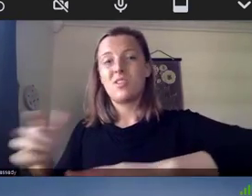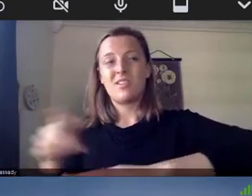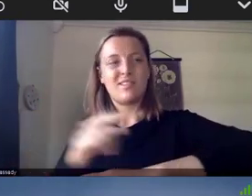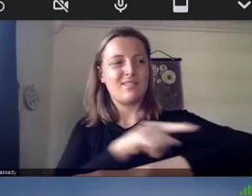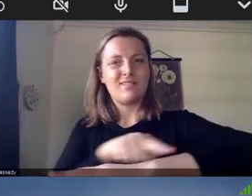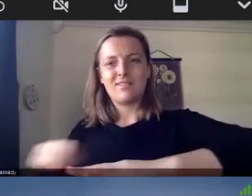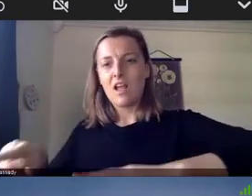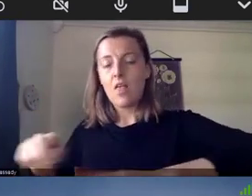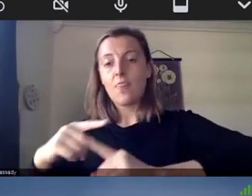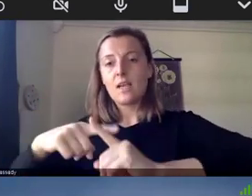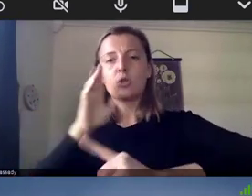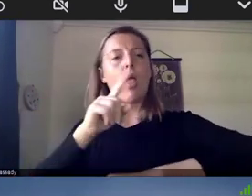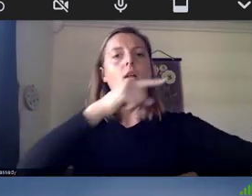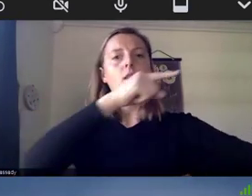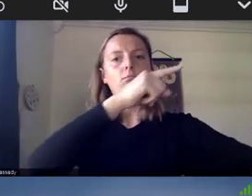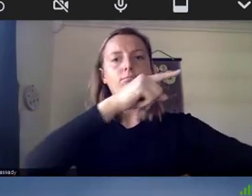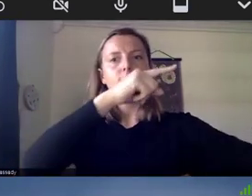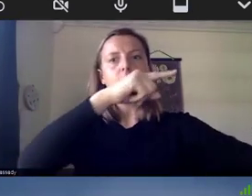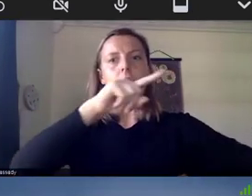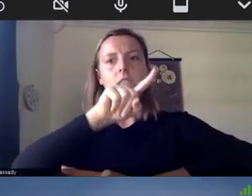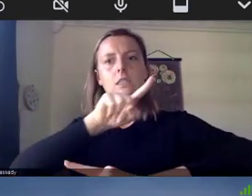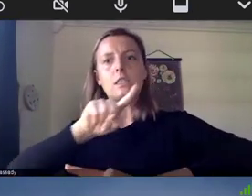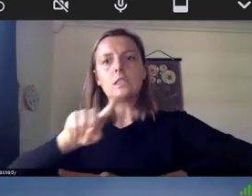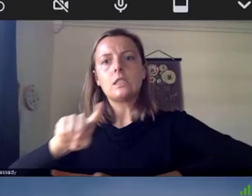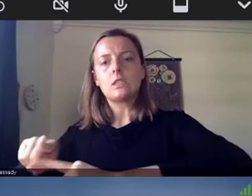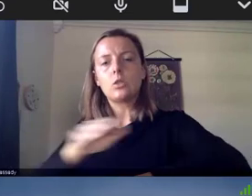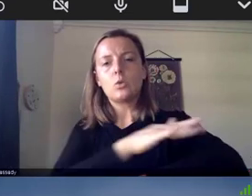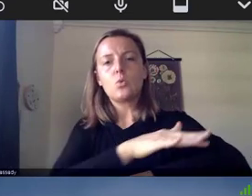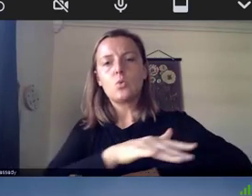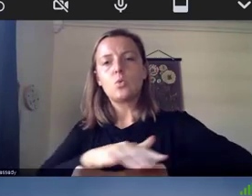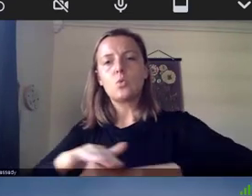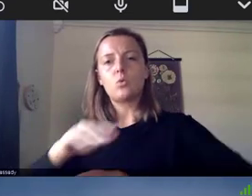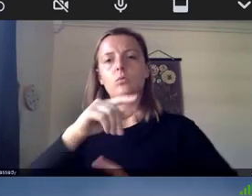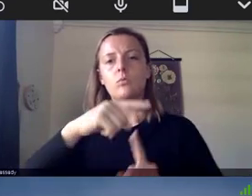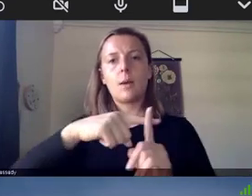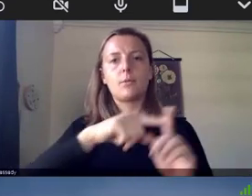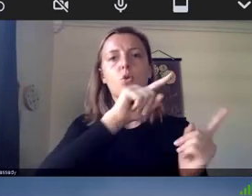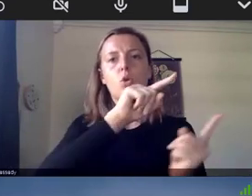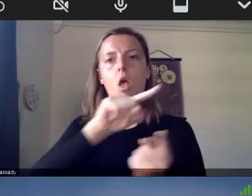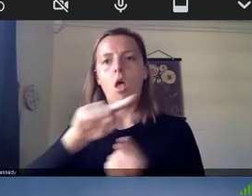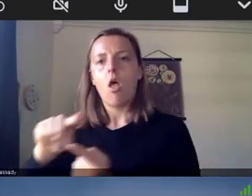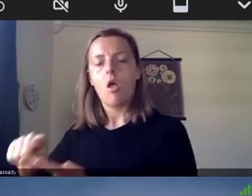length. So this fin efficiency is basically telling us